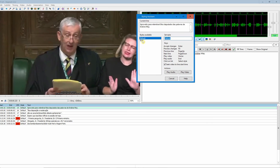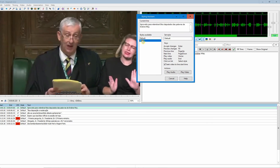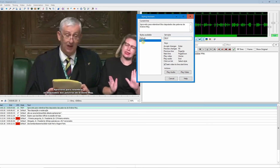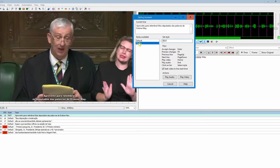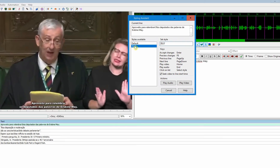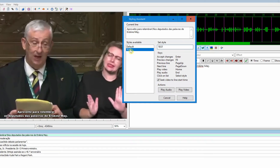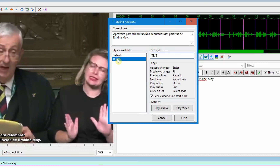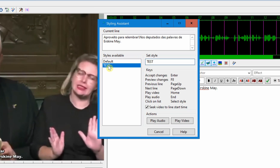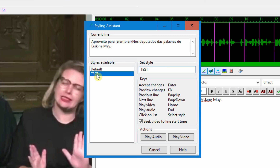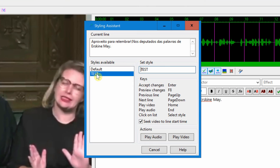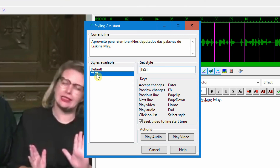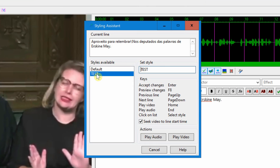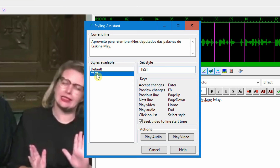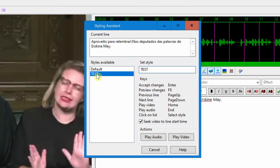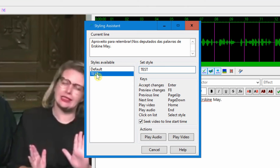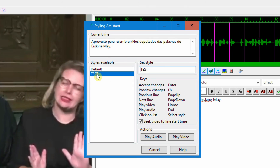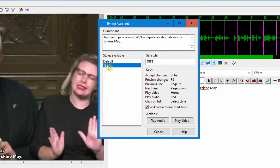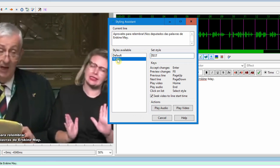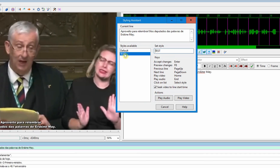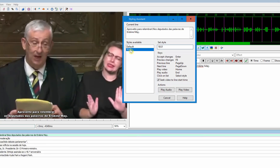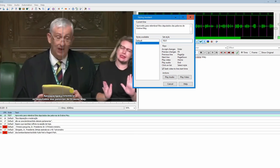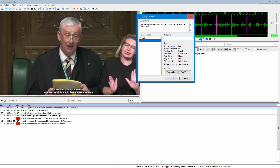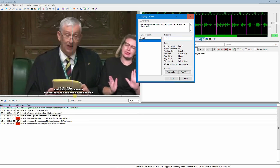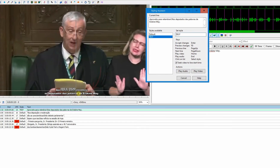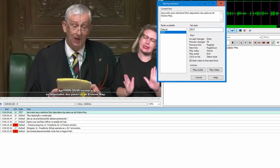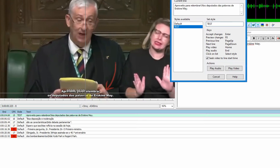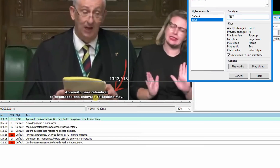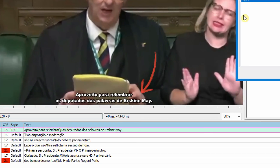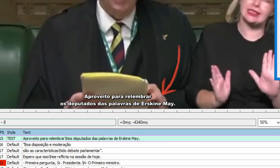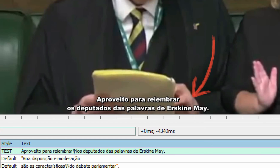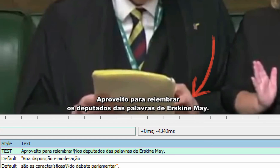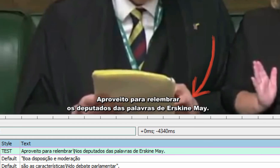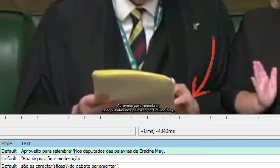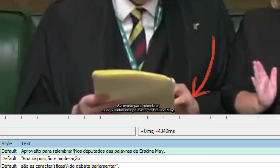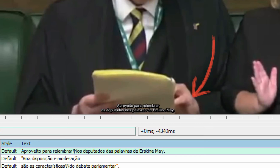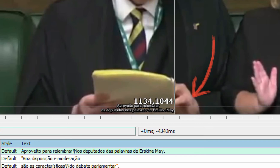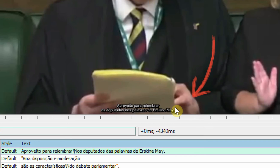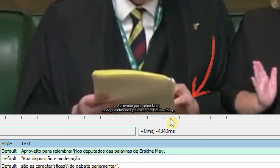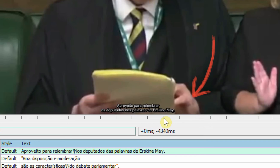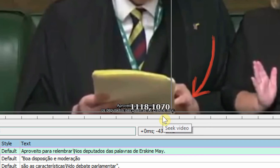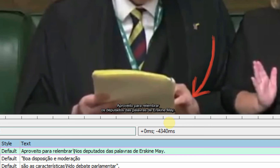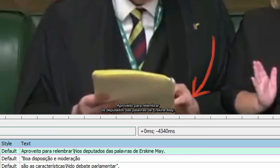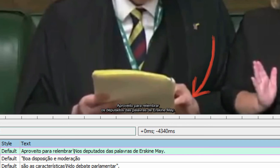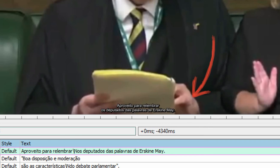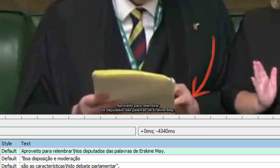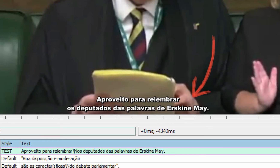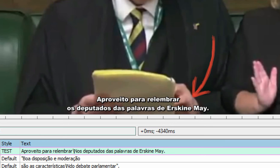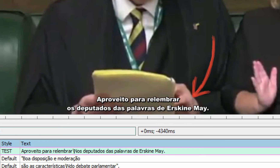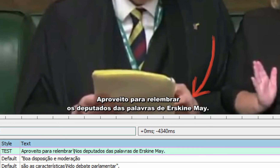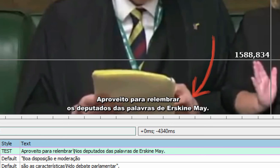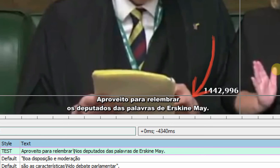can select the styling that you just created so you can see the difference. So if I go back to default, it will appear like